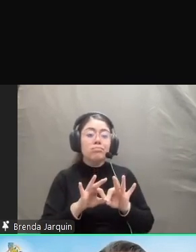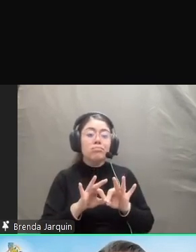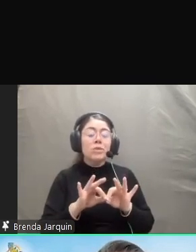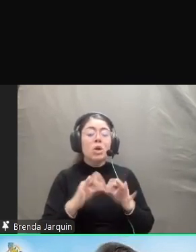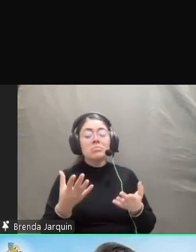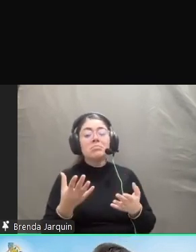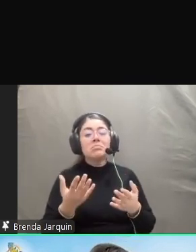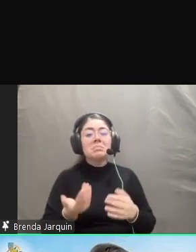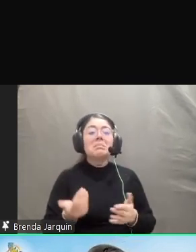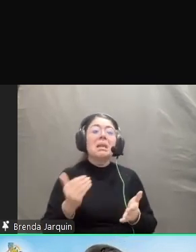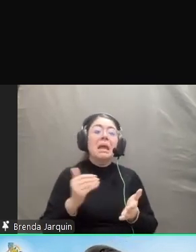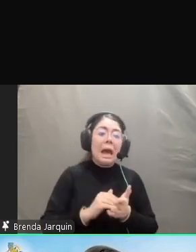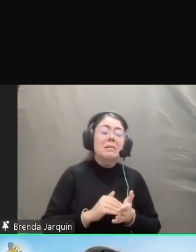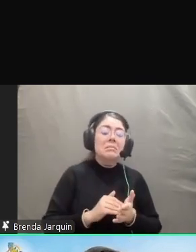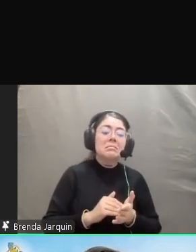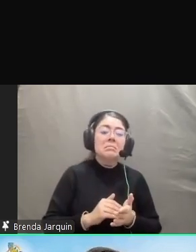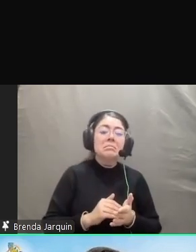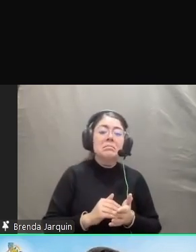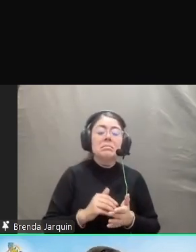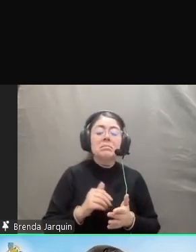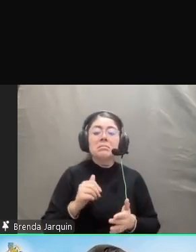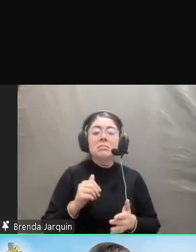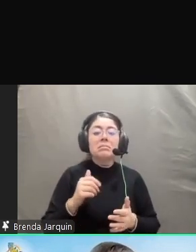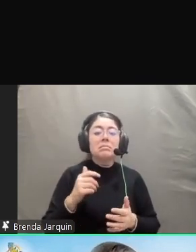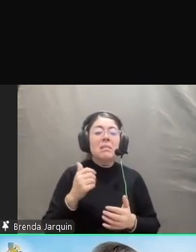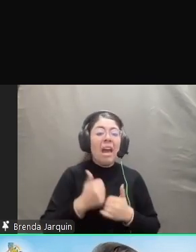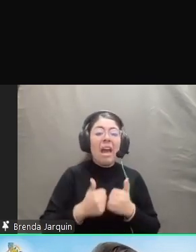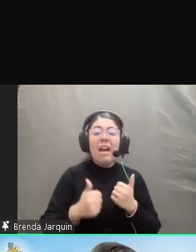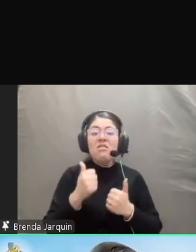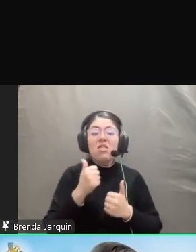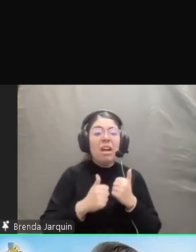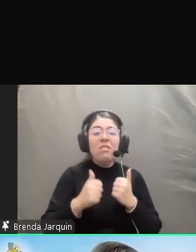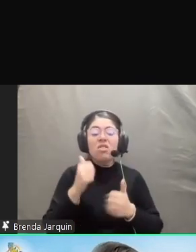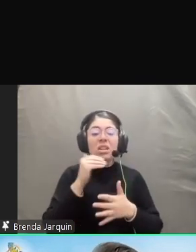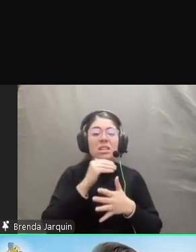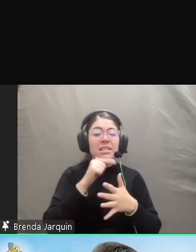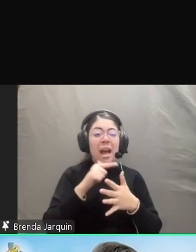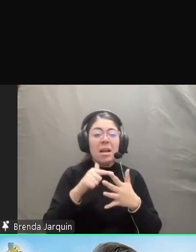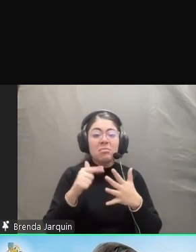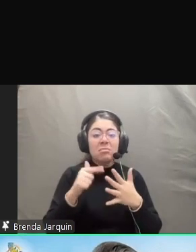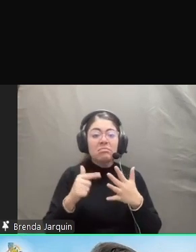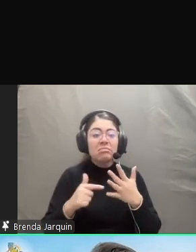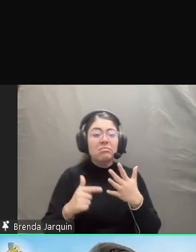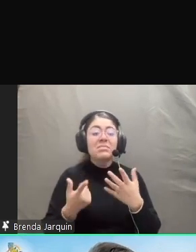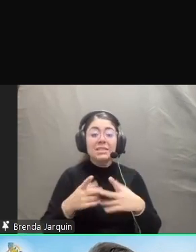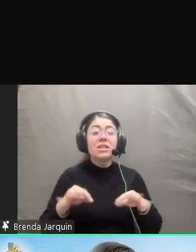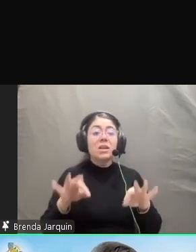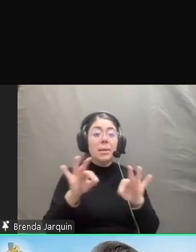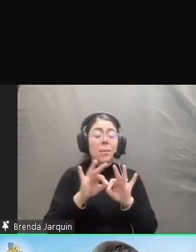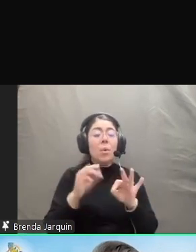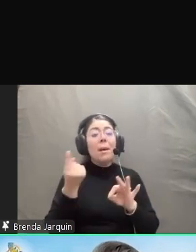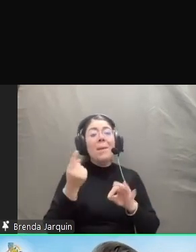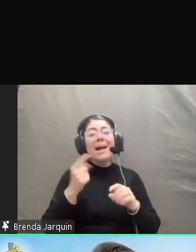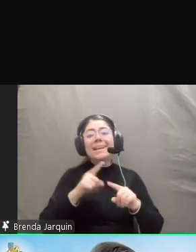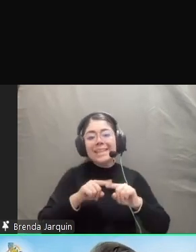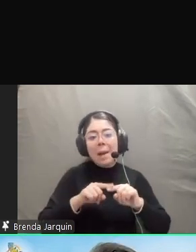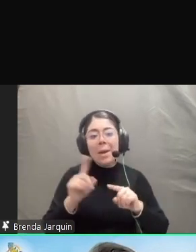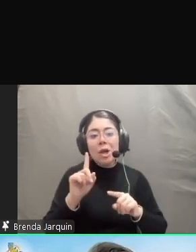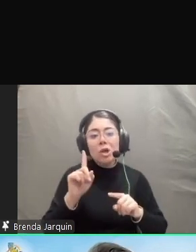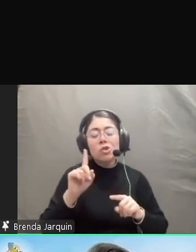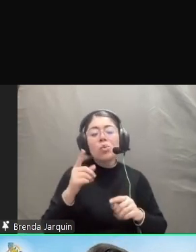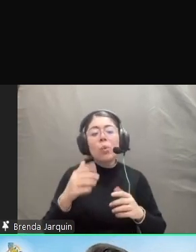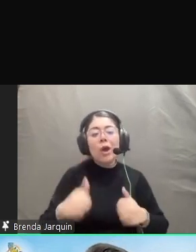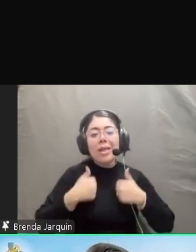be taken individually or sequentially based on where you are in your local efforts.